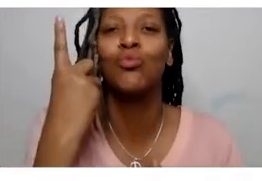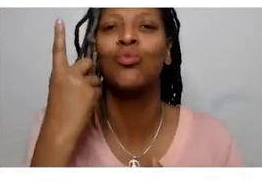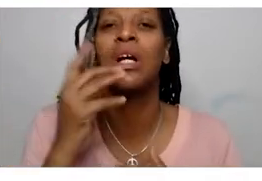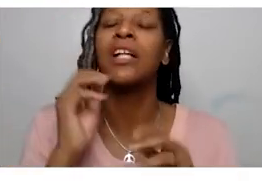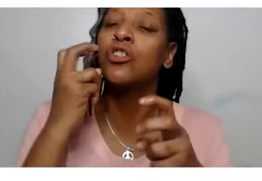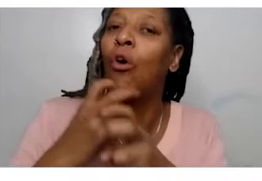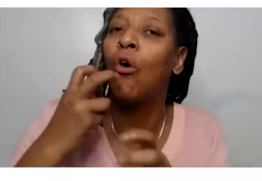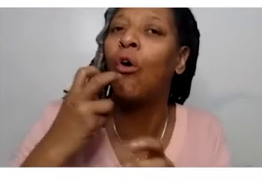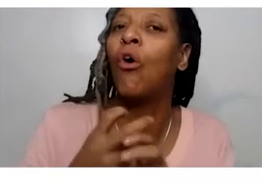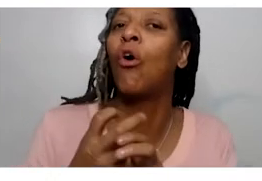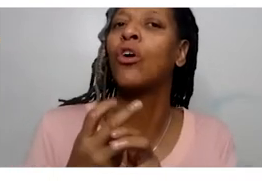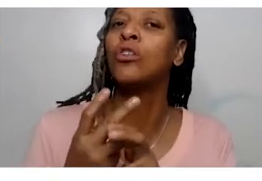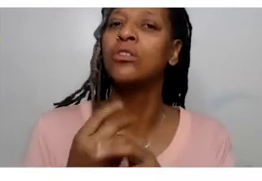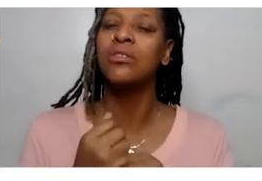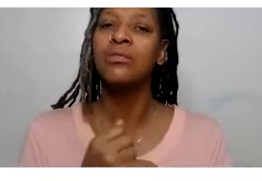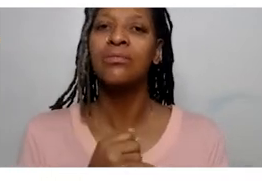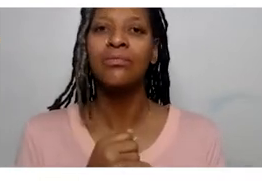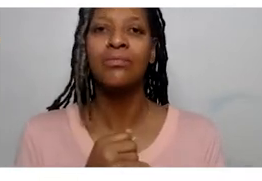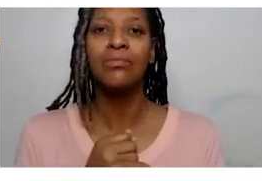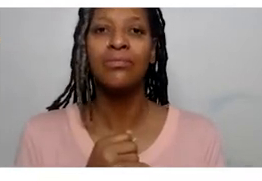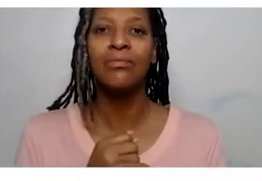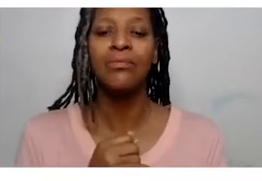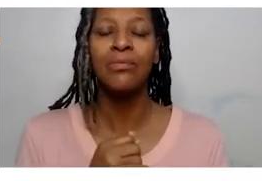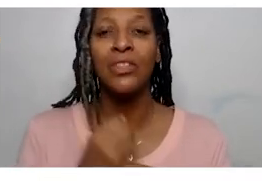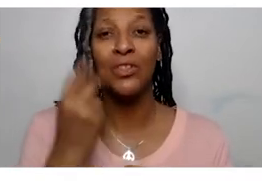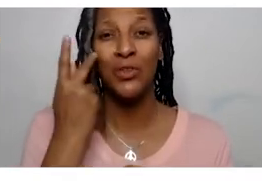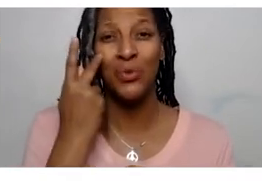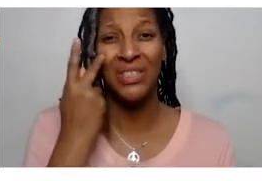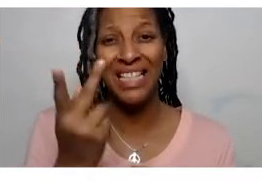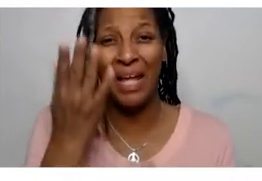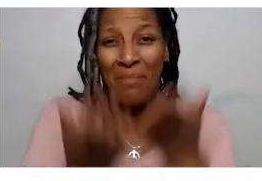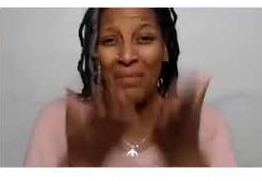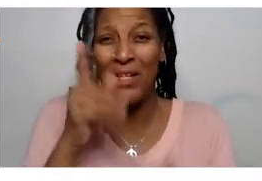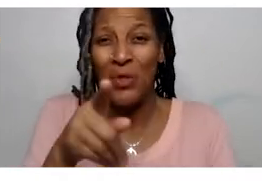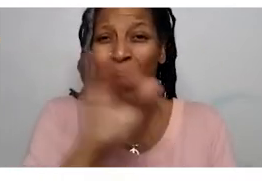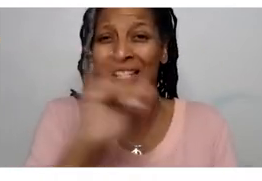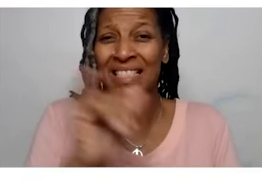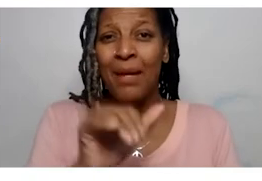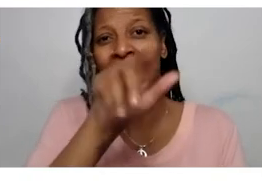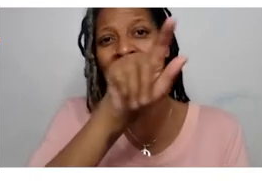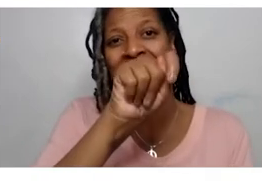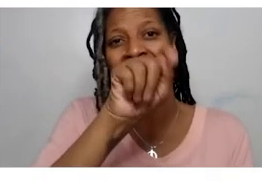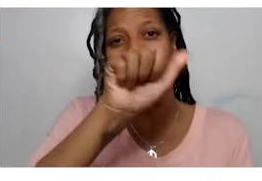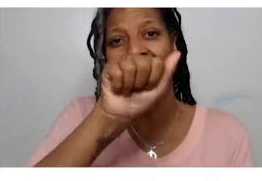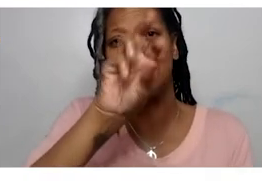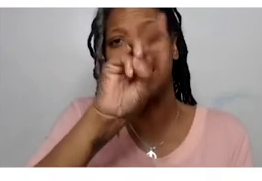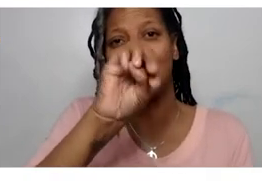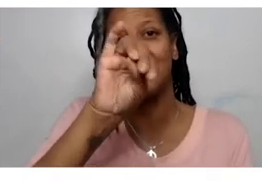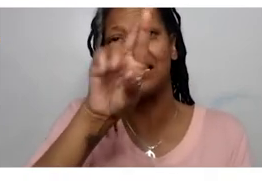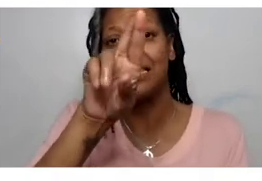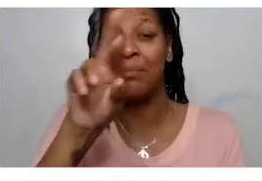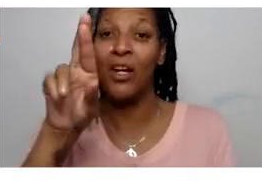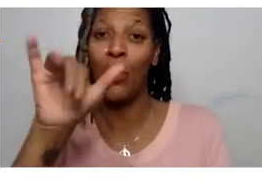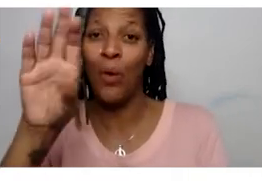see yourself in the place of Tamir Rice. So I need you to always be prepared and always be on your guard. And it takes away from you